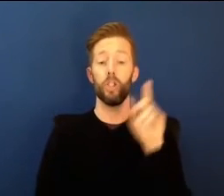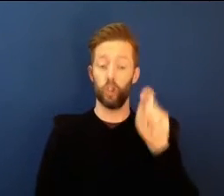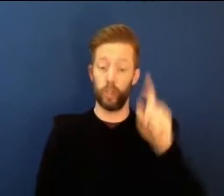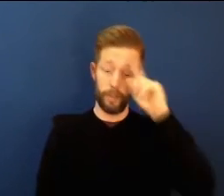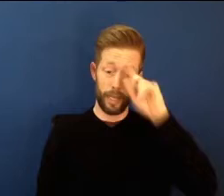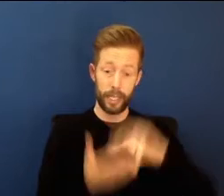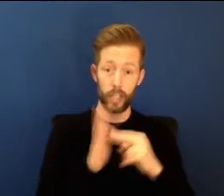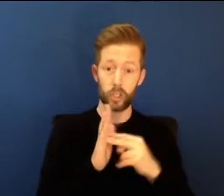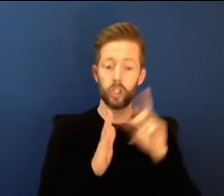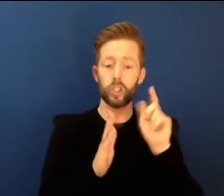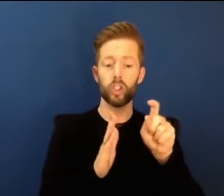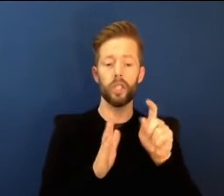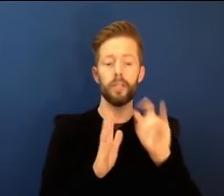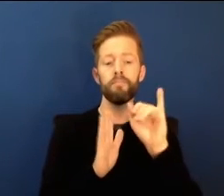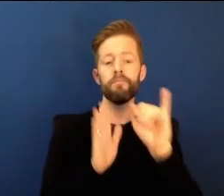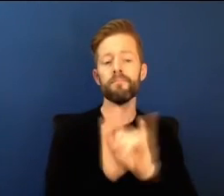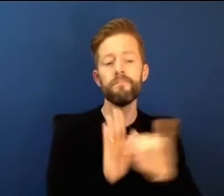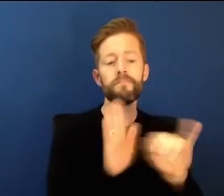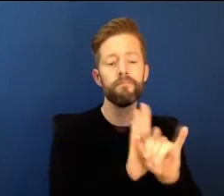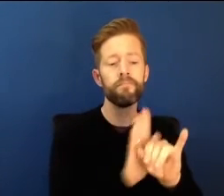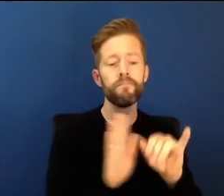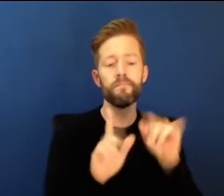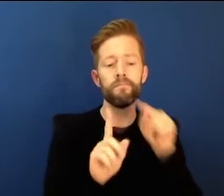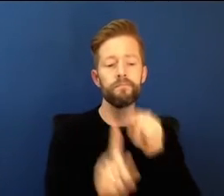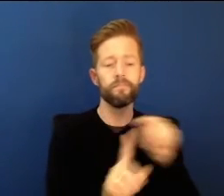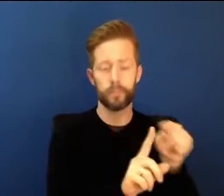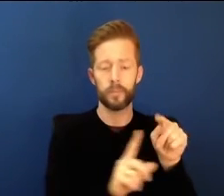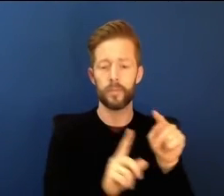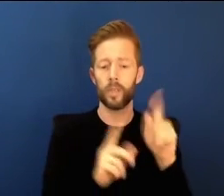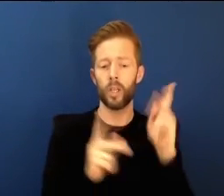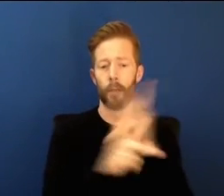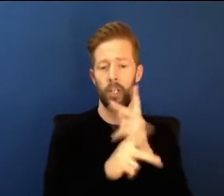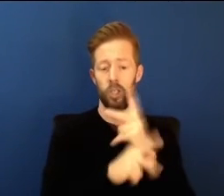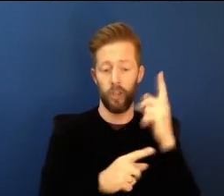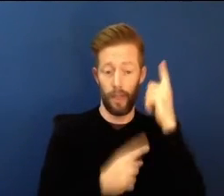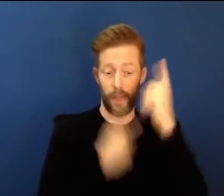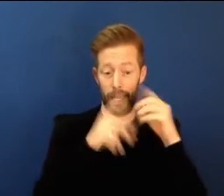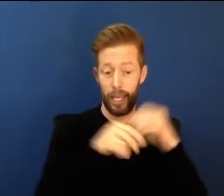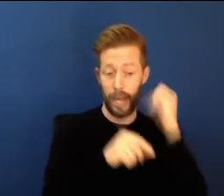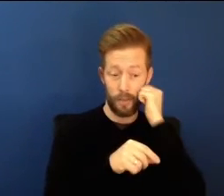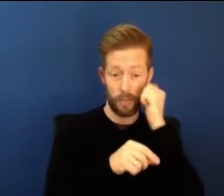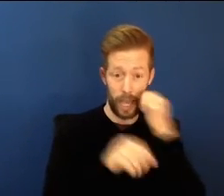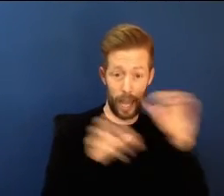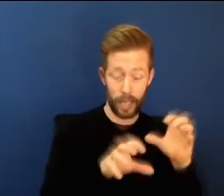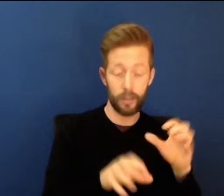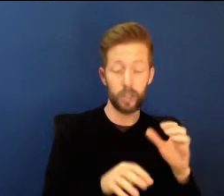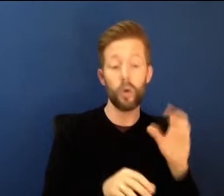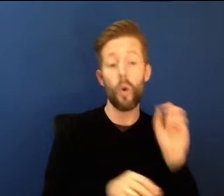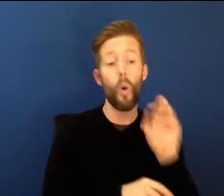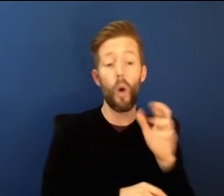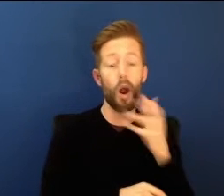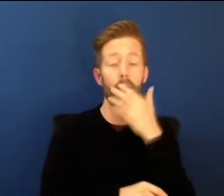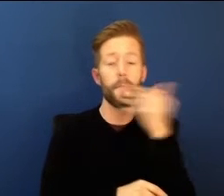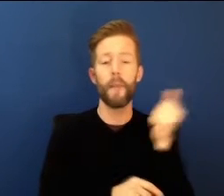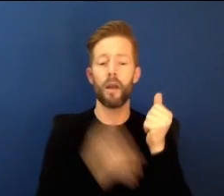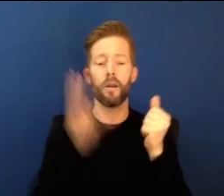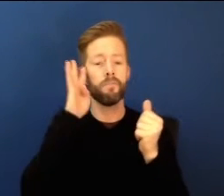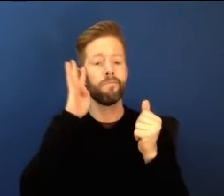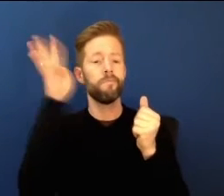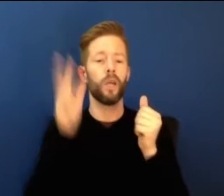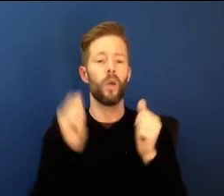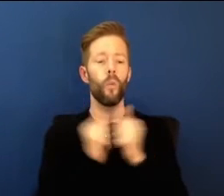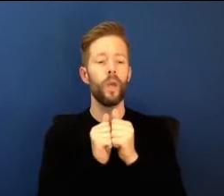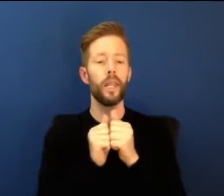say it's best to be intentional in pointing out computational thinking in everyday activities rather than to come up with special